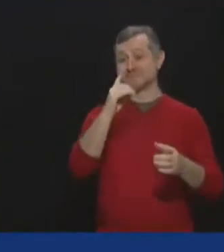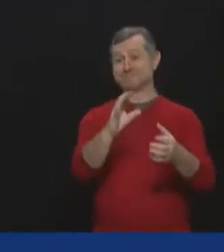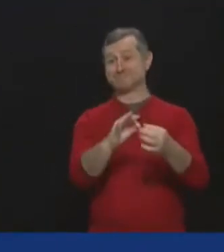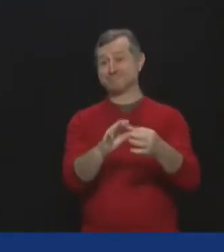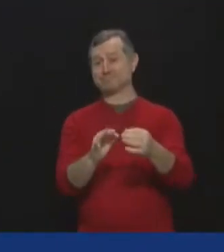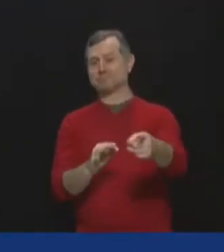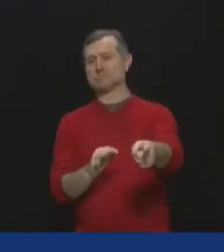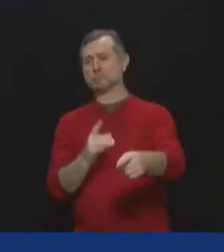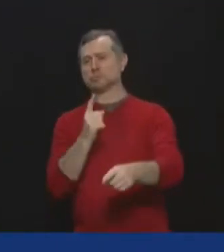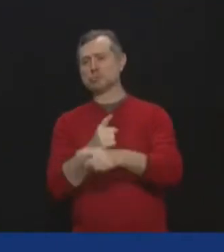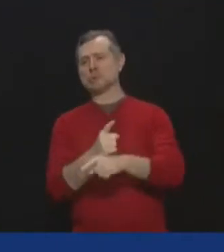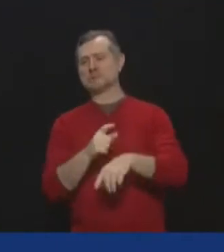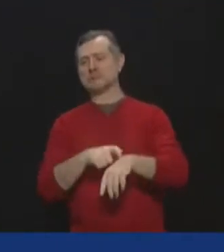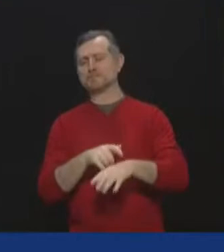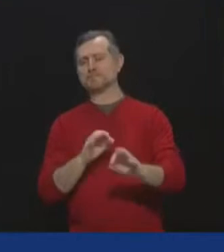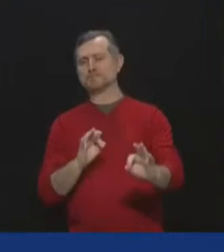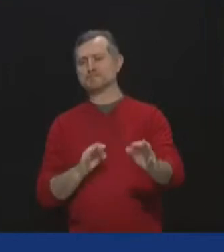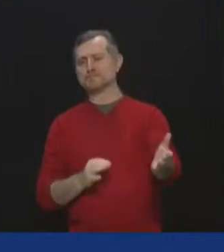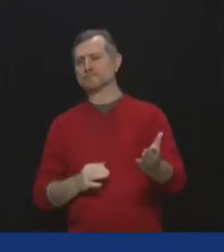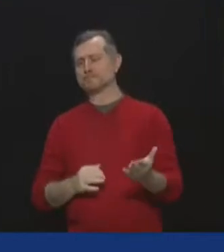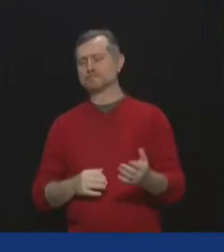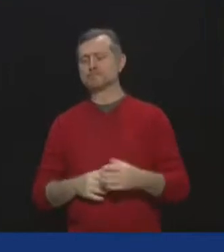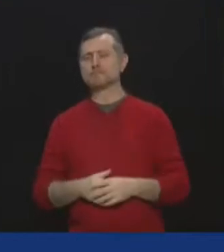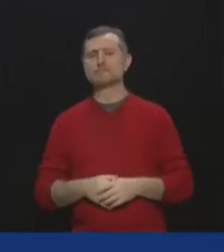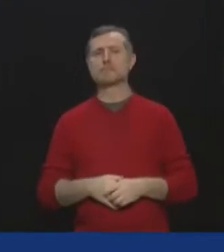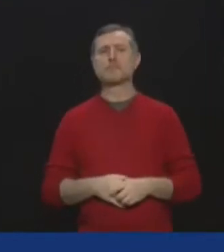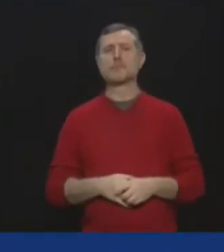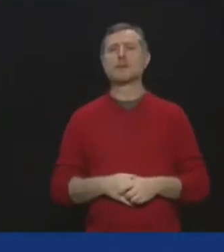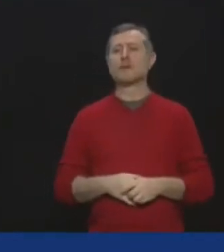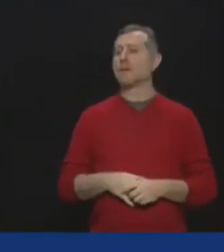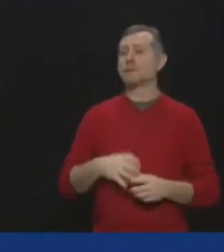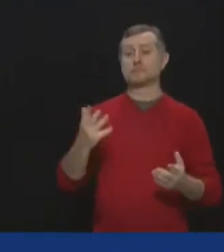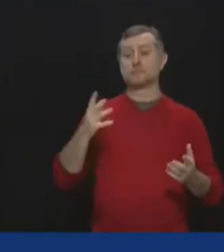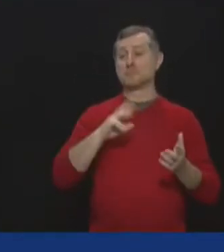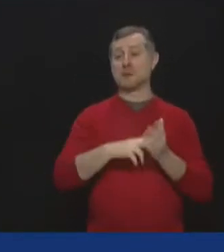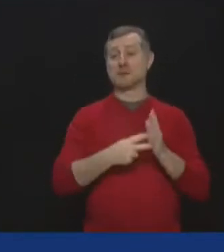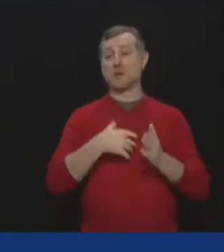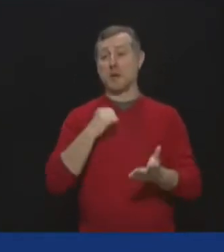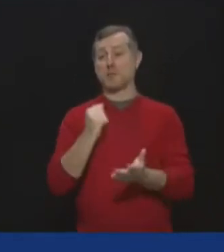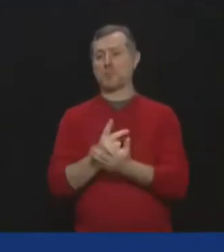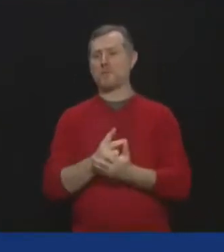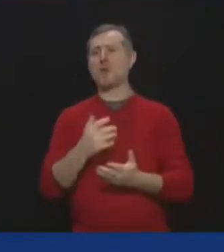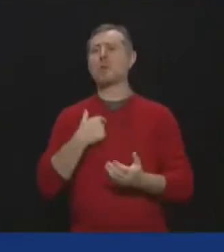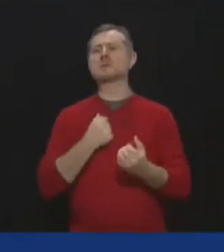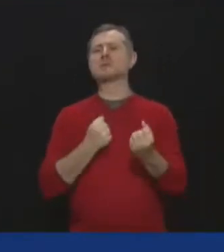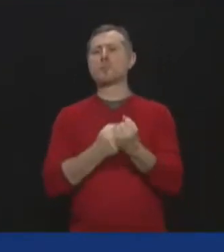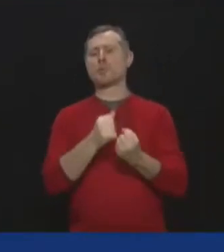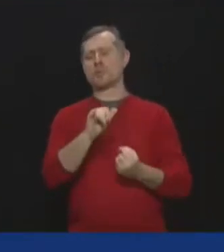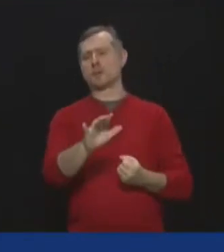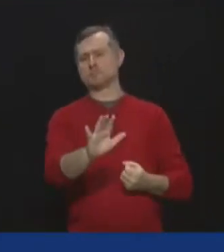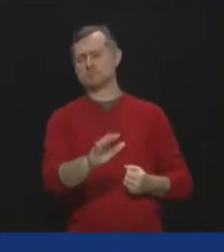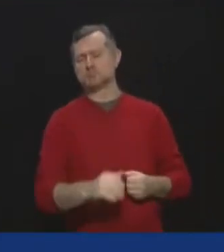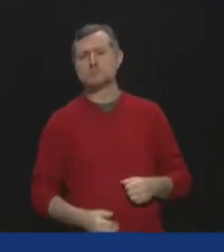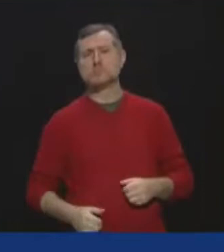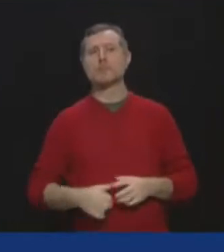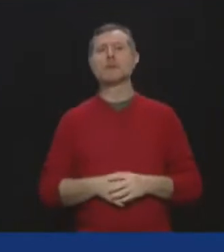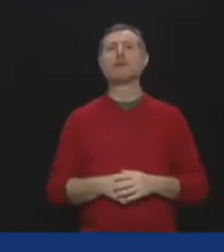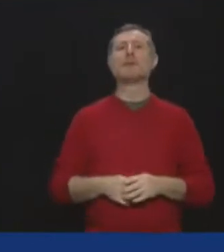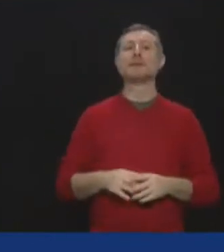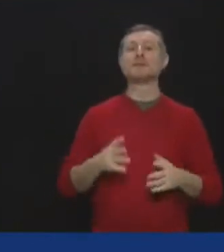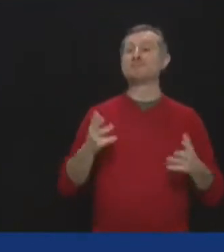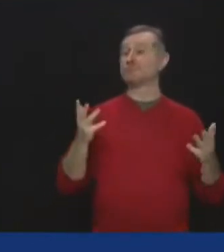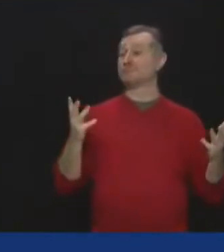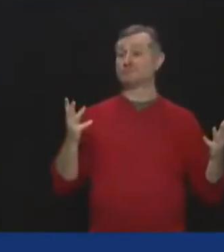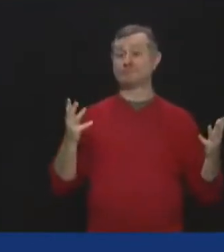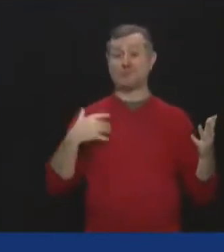is something. Okay. Oh, okay. Well, then it's not on my desk. Then I support it. All right. Why do I have to